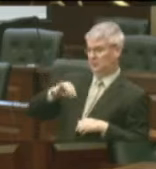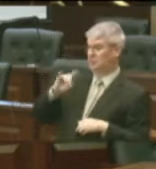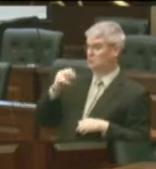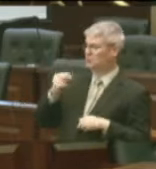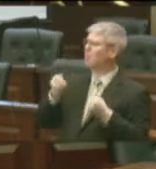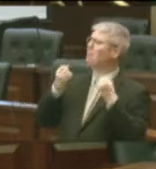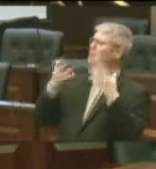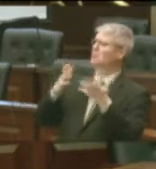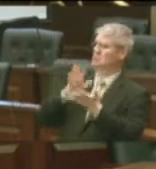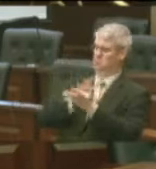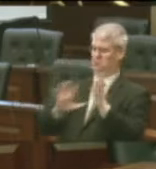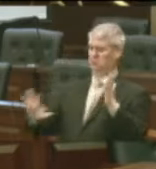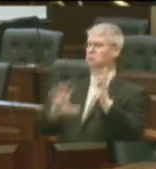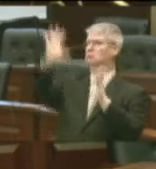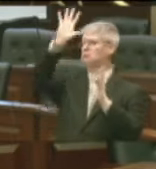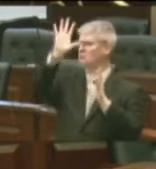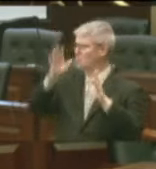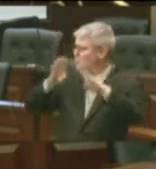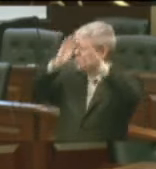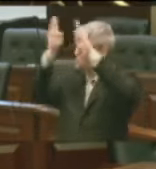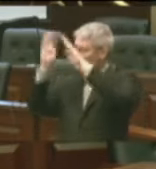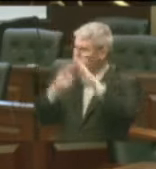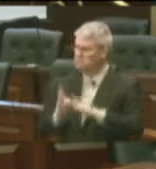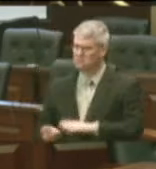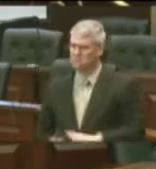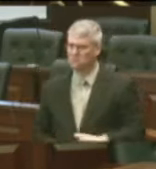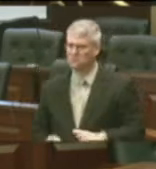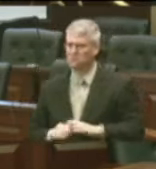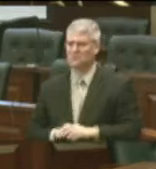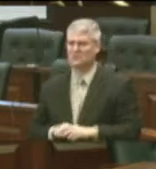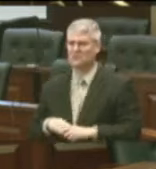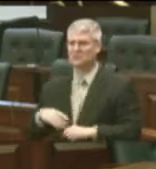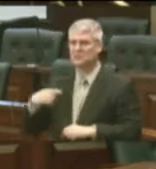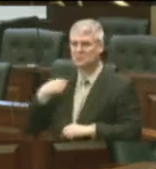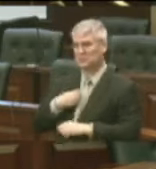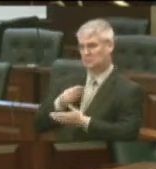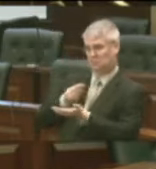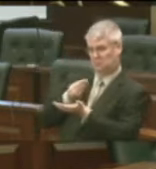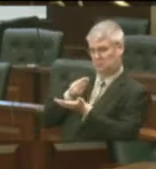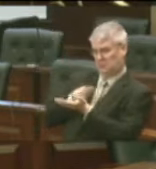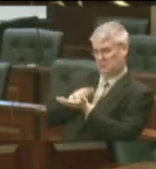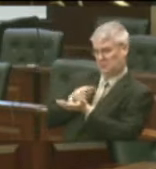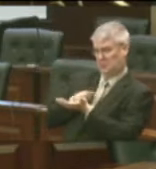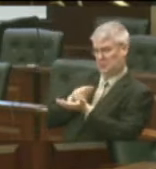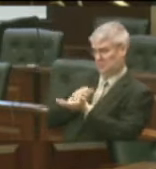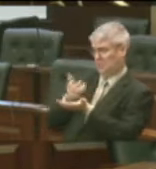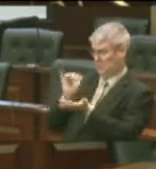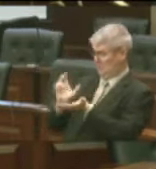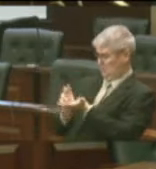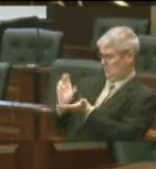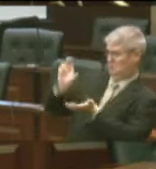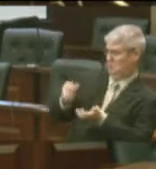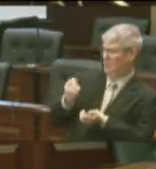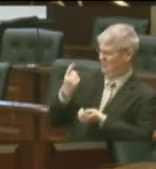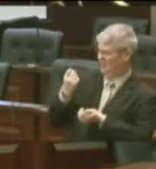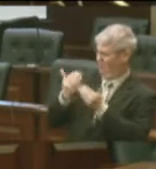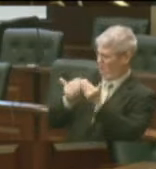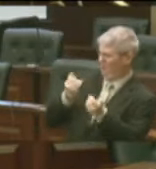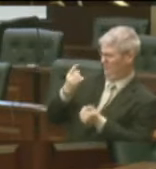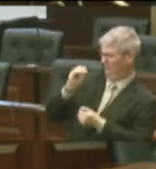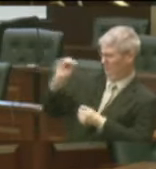support for K-12 education by nearly 11%. And we've made enormous investments in